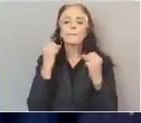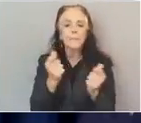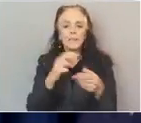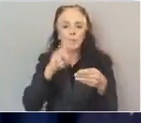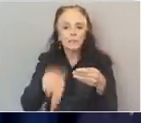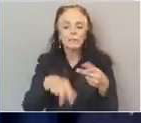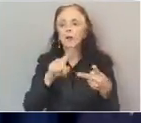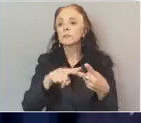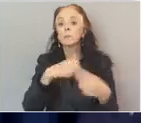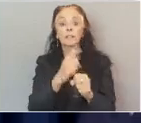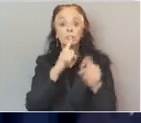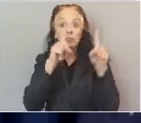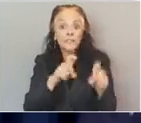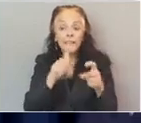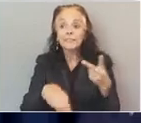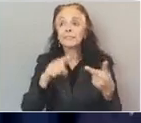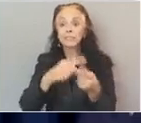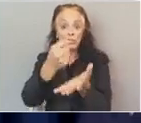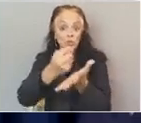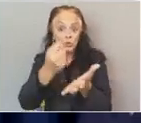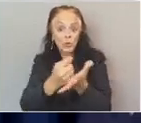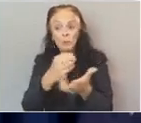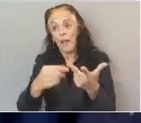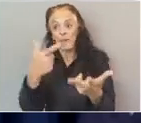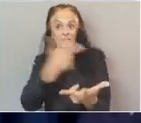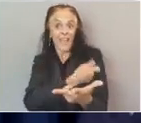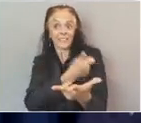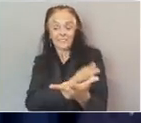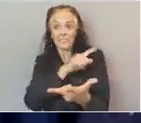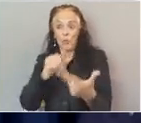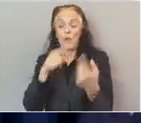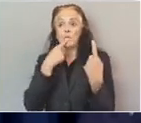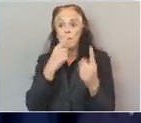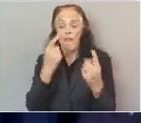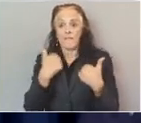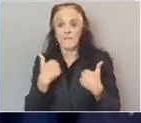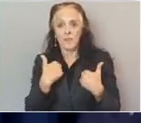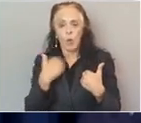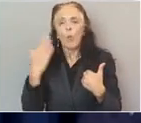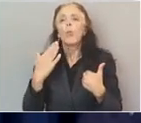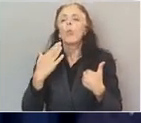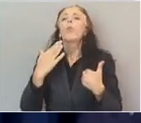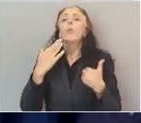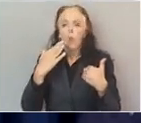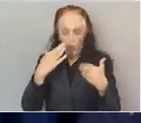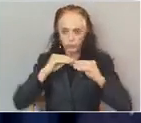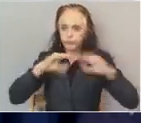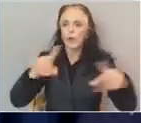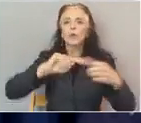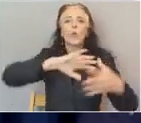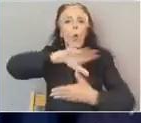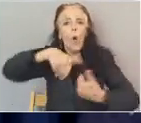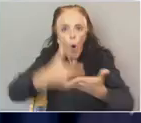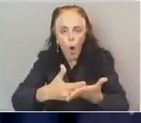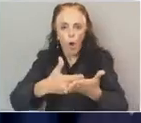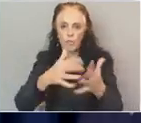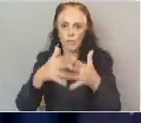and ultimately a vaccine reach all Americans, including communities of color who have historically been left